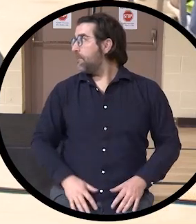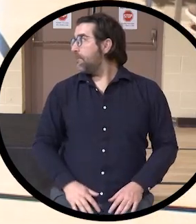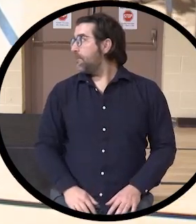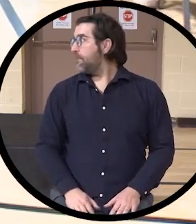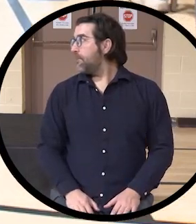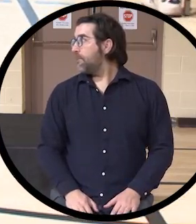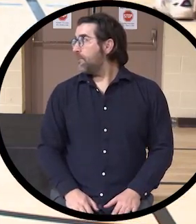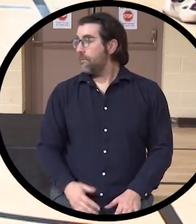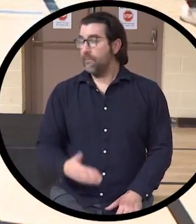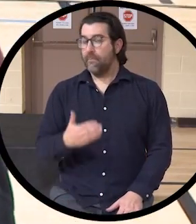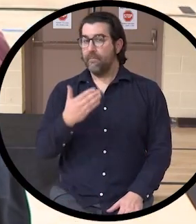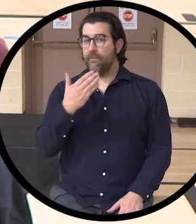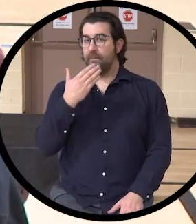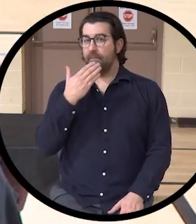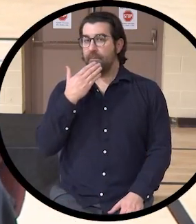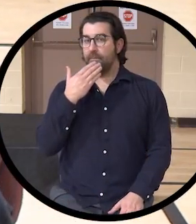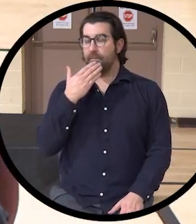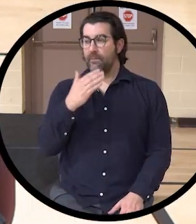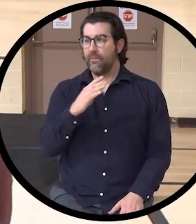Thank you. Yeah, that's a great question.